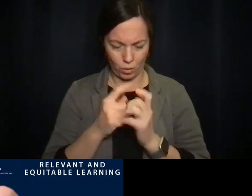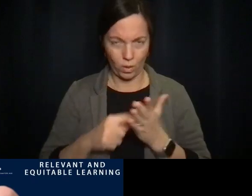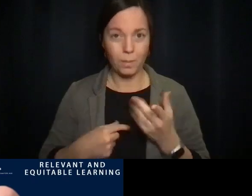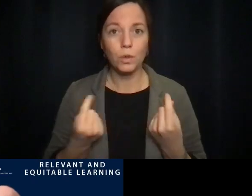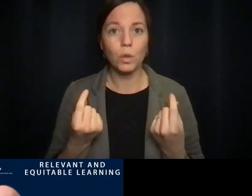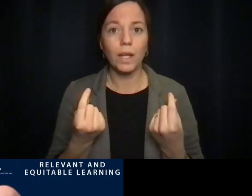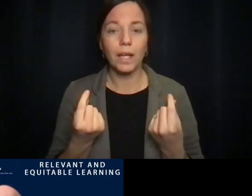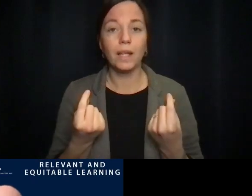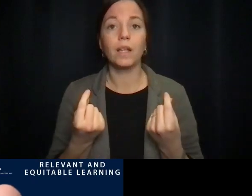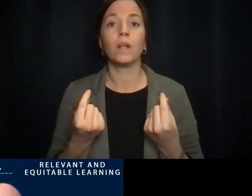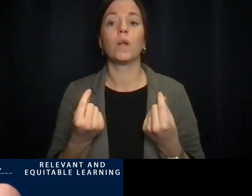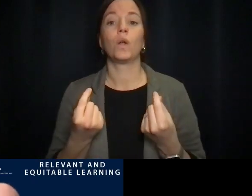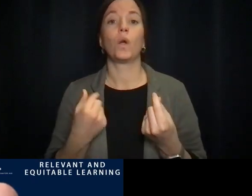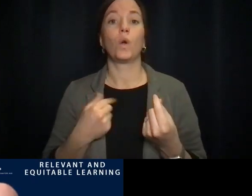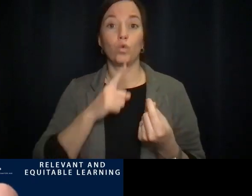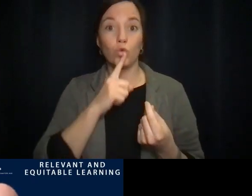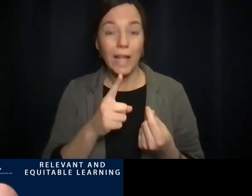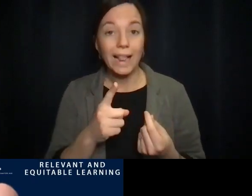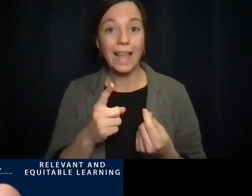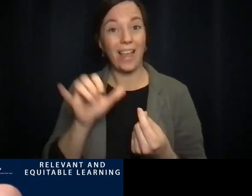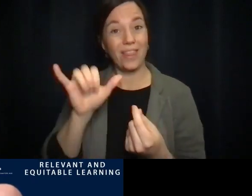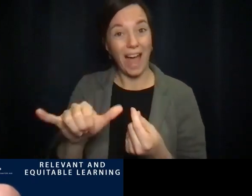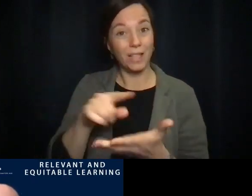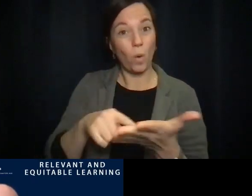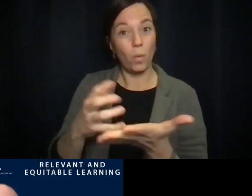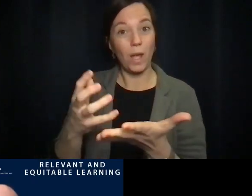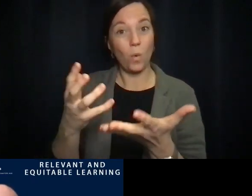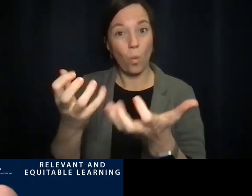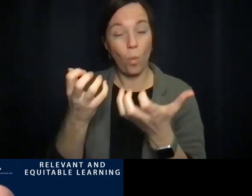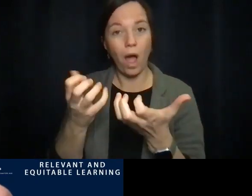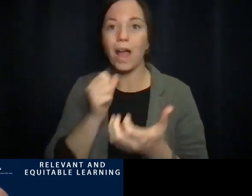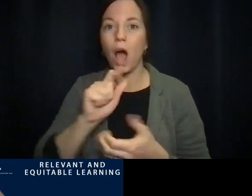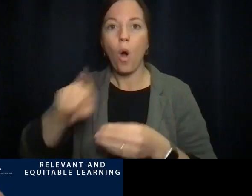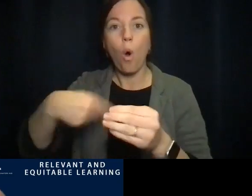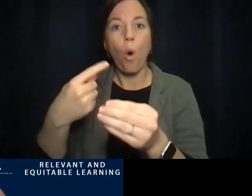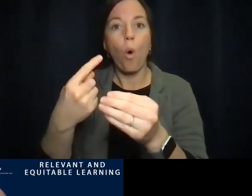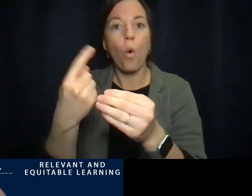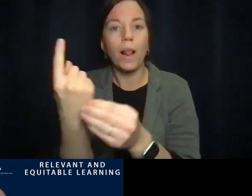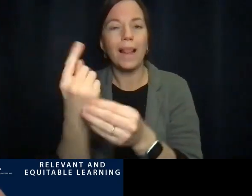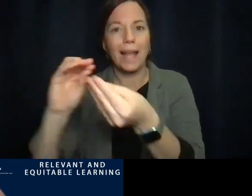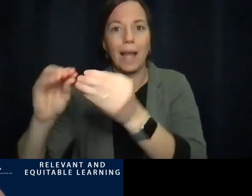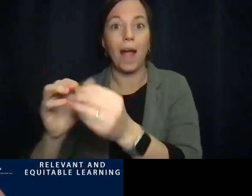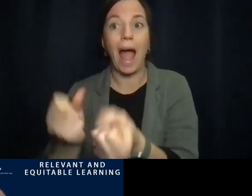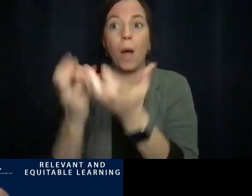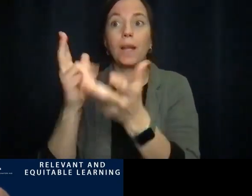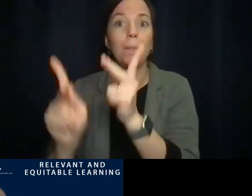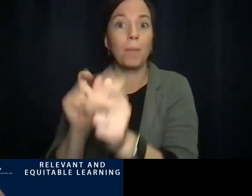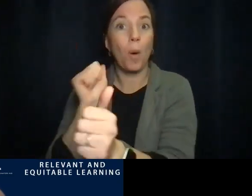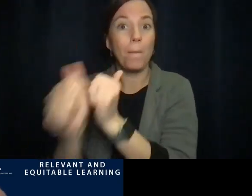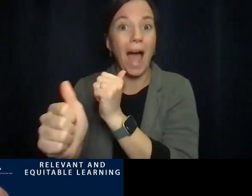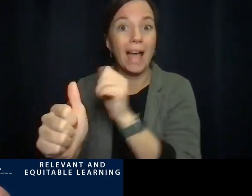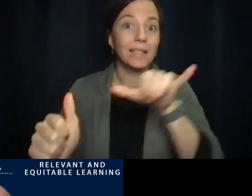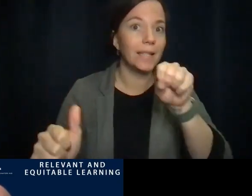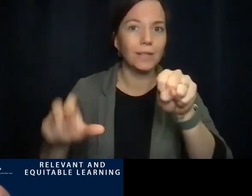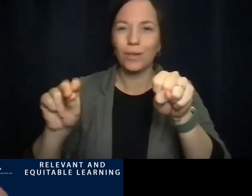out of the student learning assessment process. It's not just a quantitative thing to say how many people passed, yes or no, but what have you done